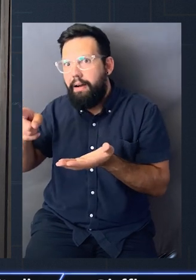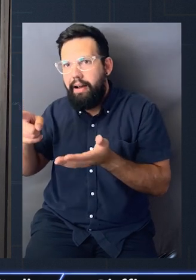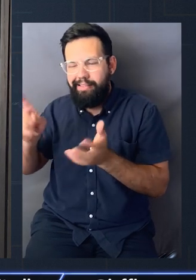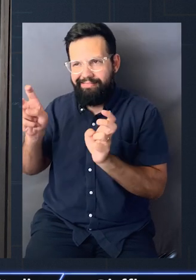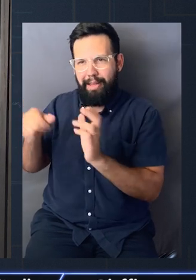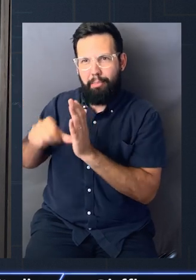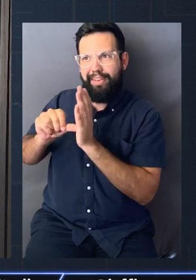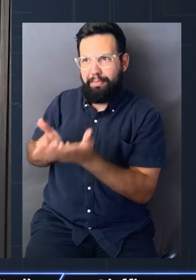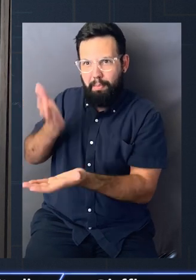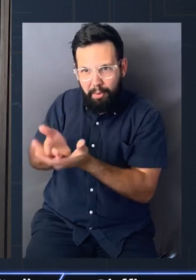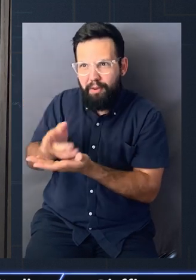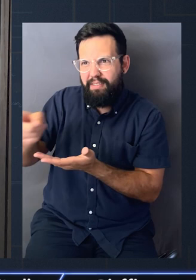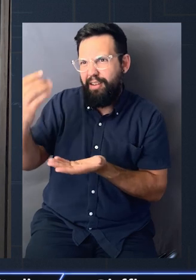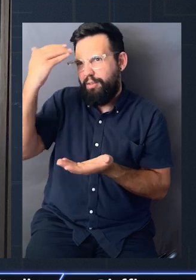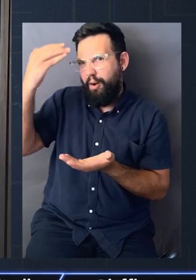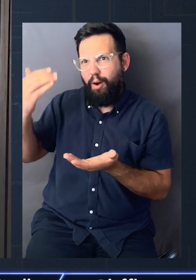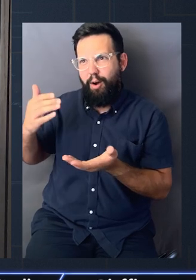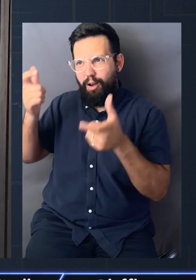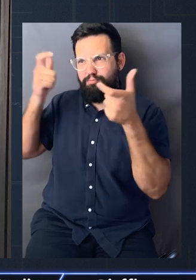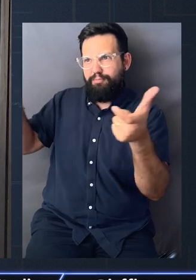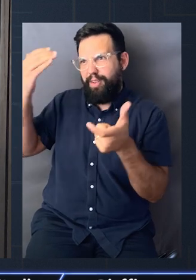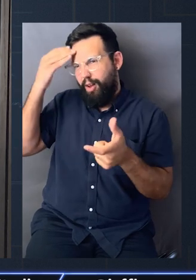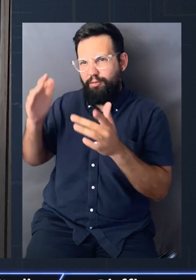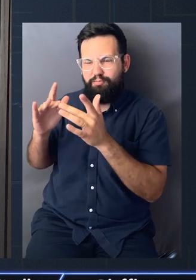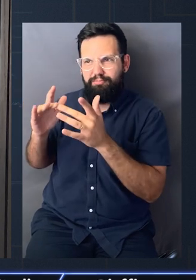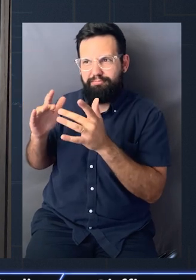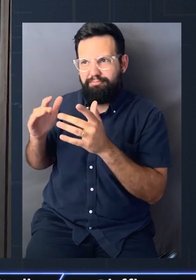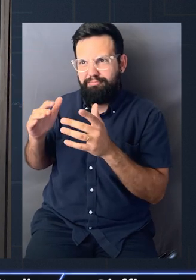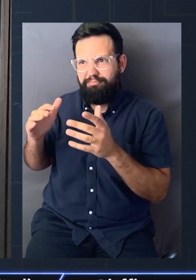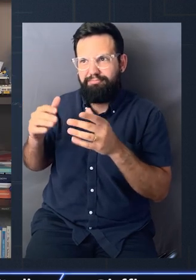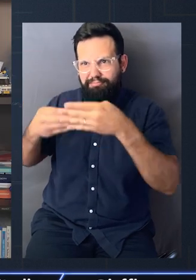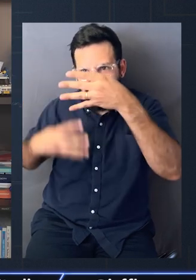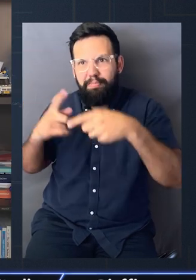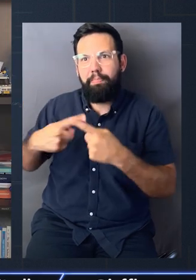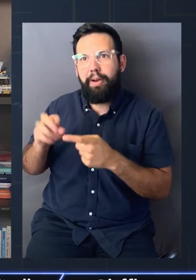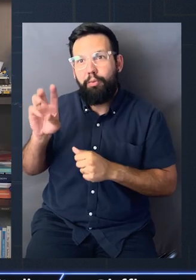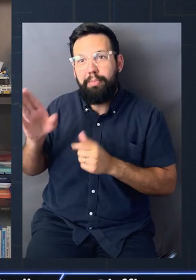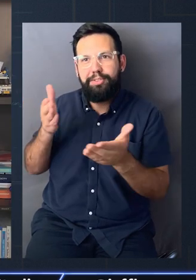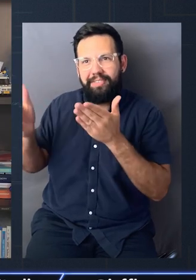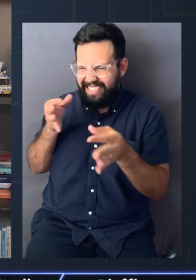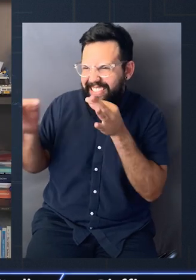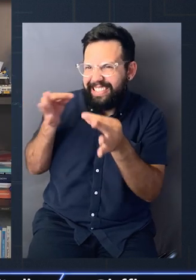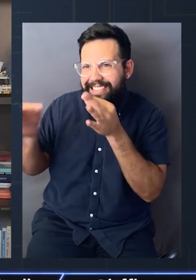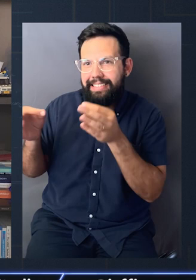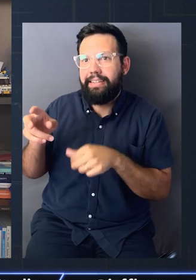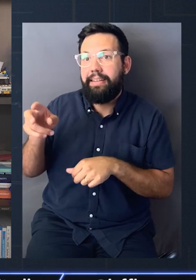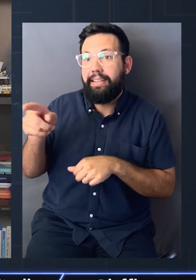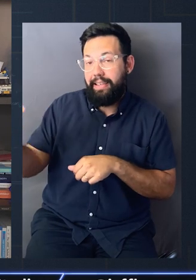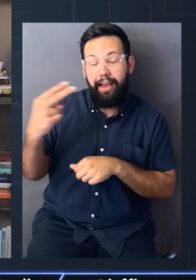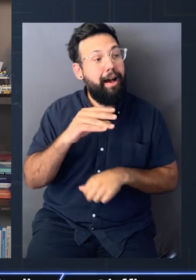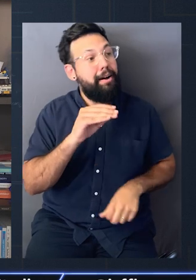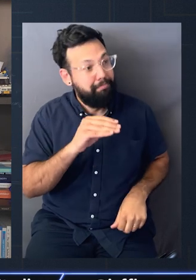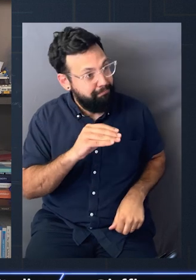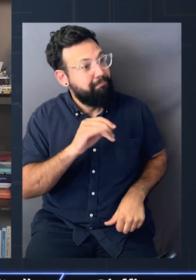proving myself to him, just like show that I knew what I was talking about when it came to web services. he listened patiently for a bit, and then he kind of like looked